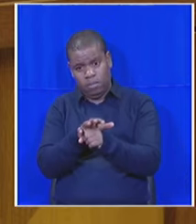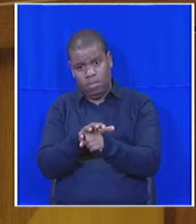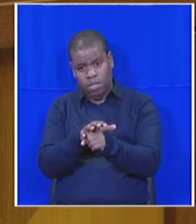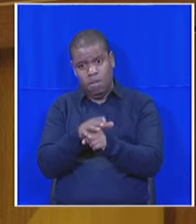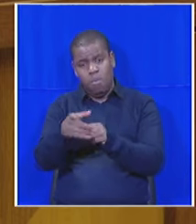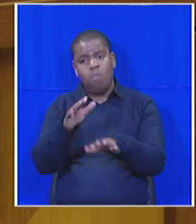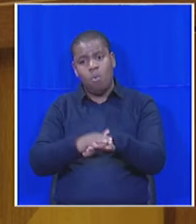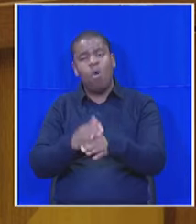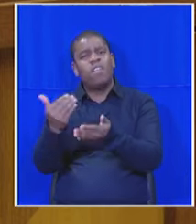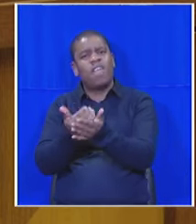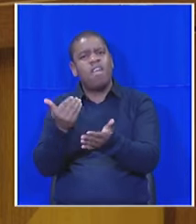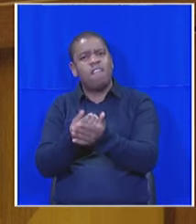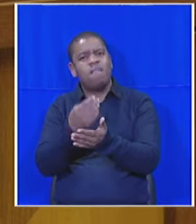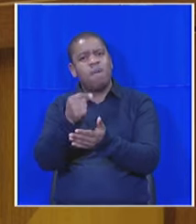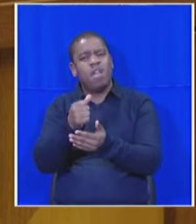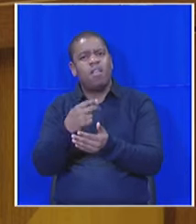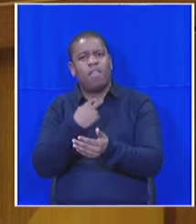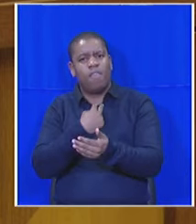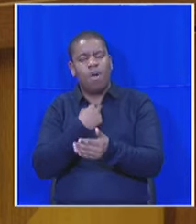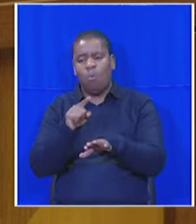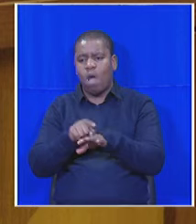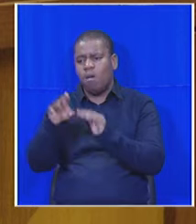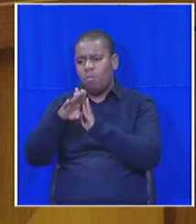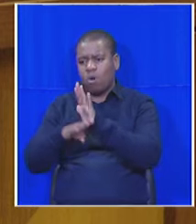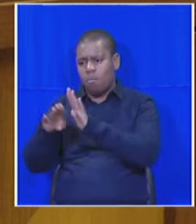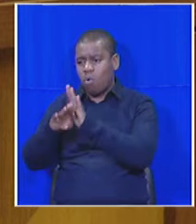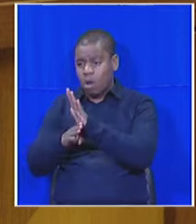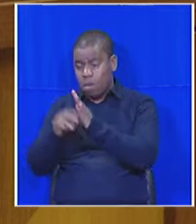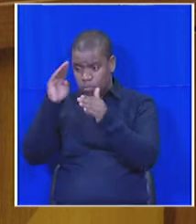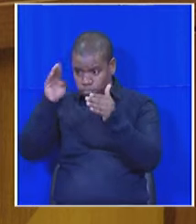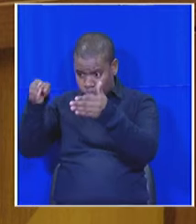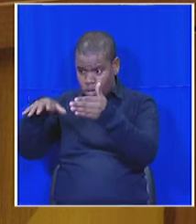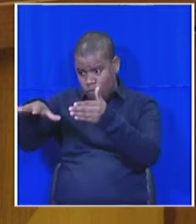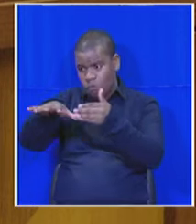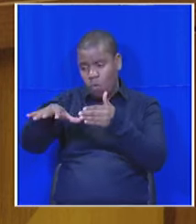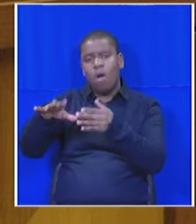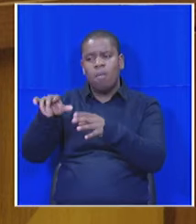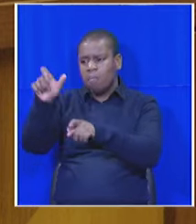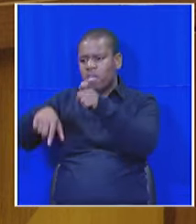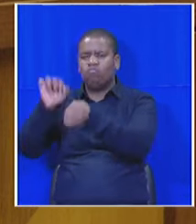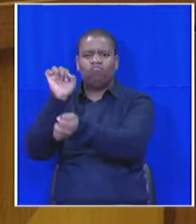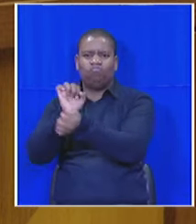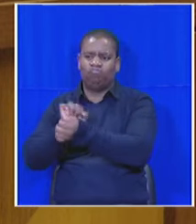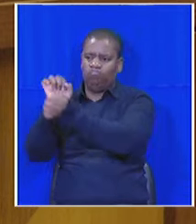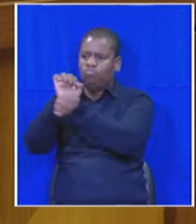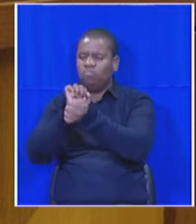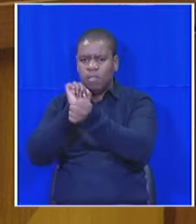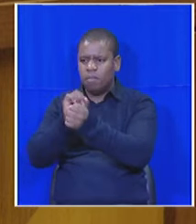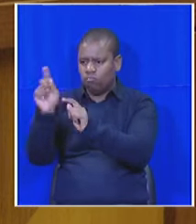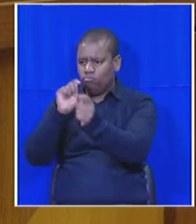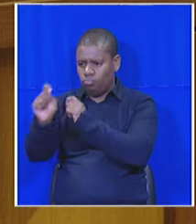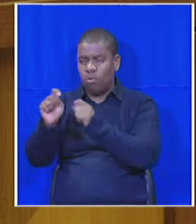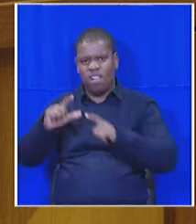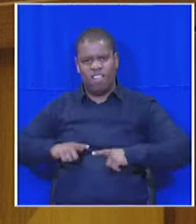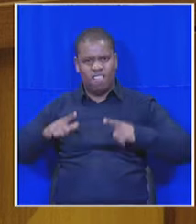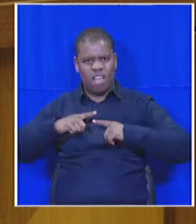department, specifically in respect of programs aimed at rehabilitation. The continued underspending by the department on